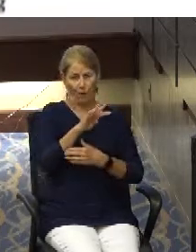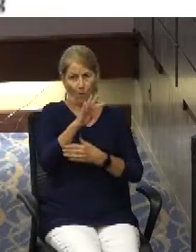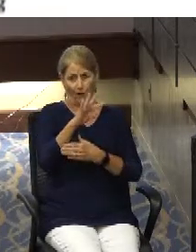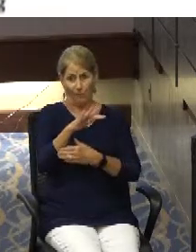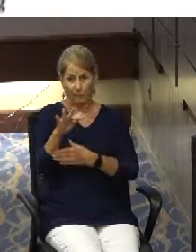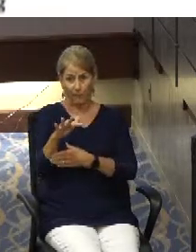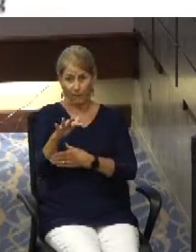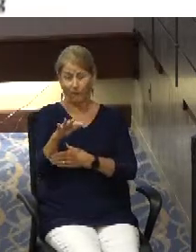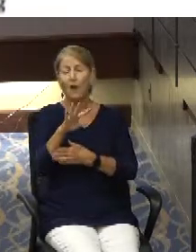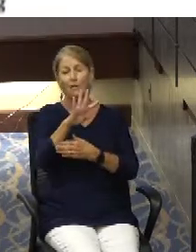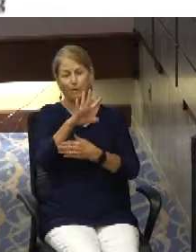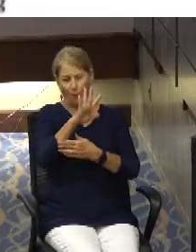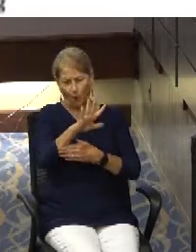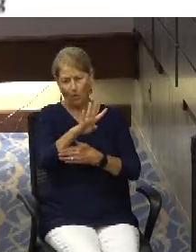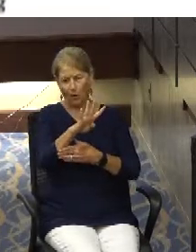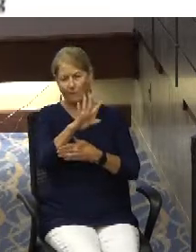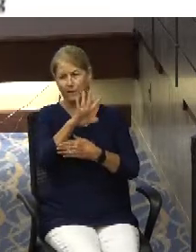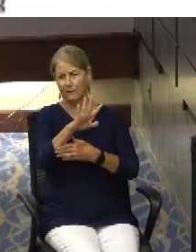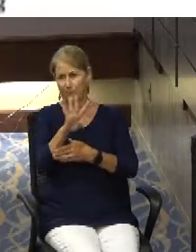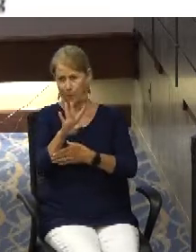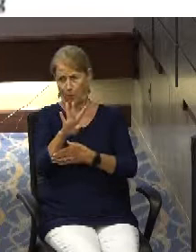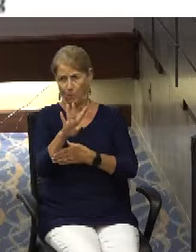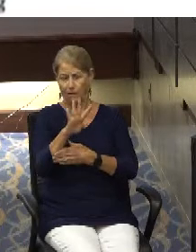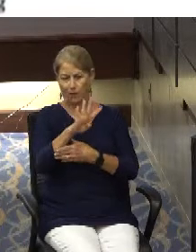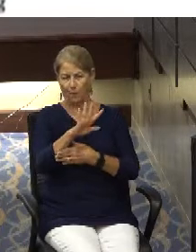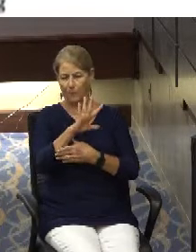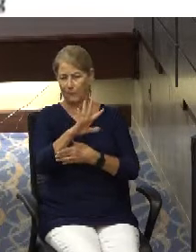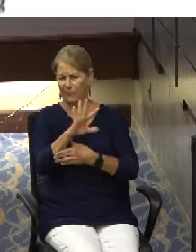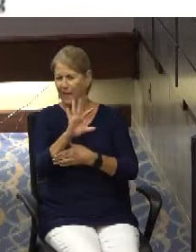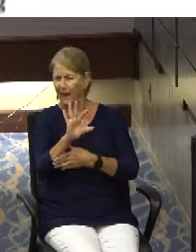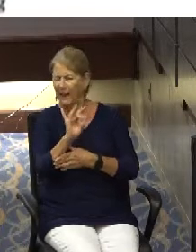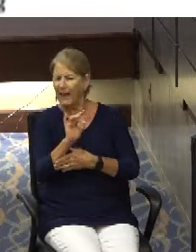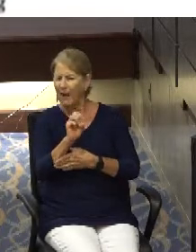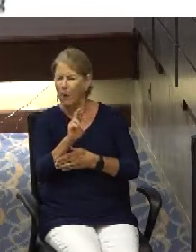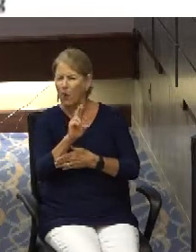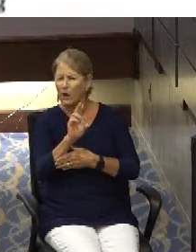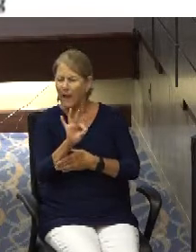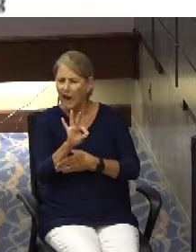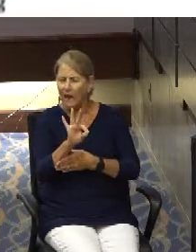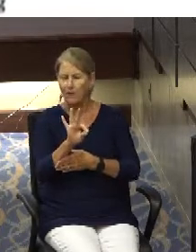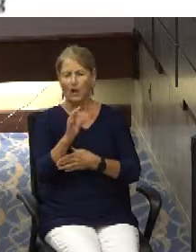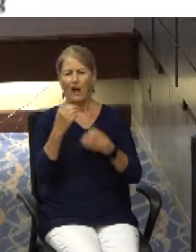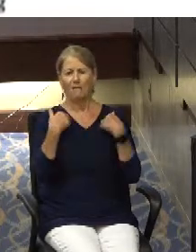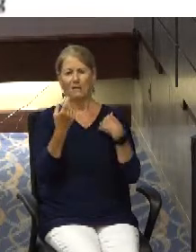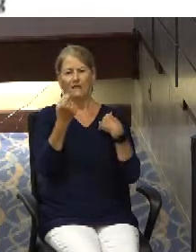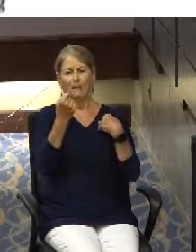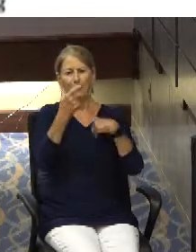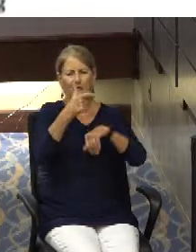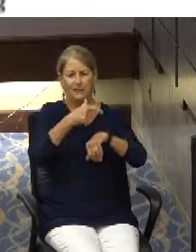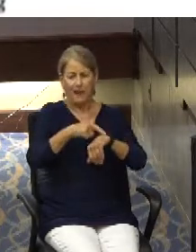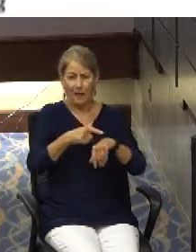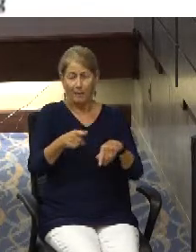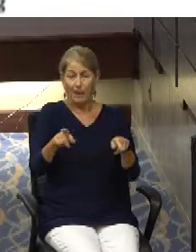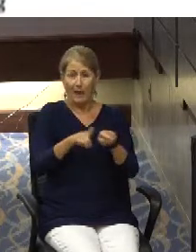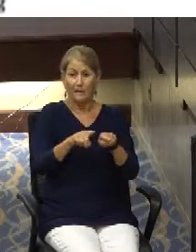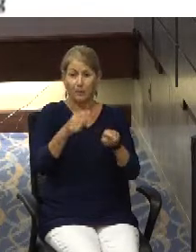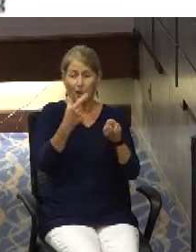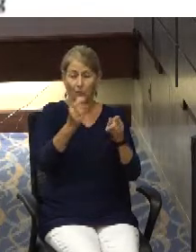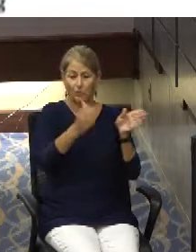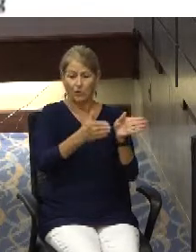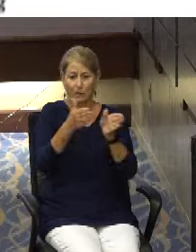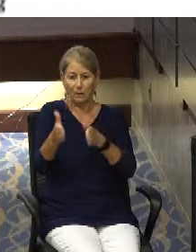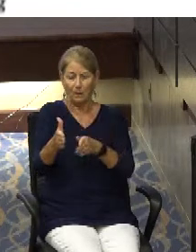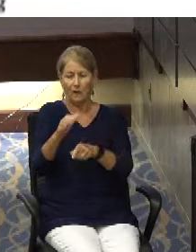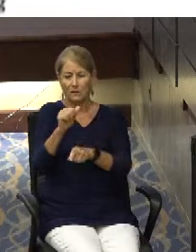lake level, 454.8 or 9. So we've got a little time until we move to stage 3. If it